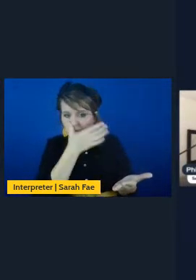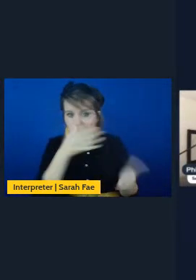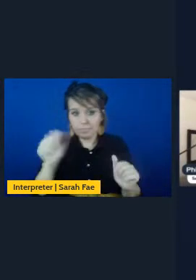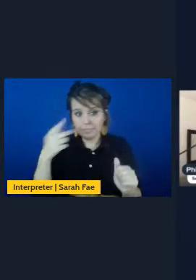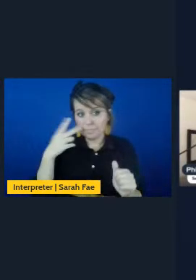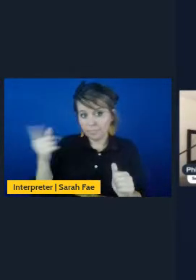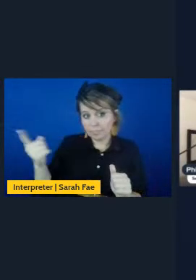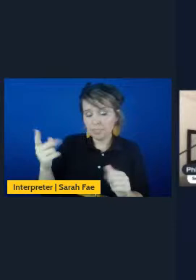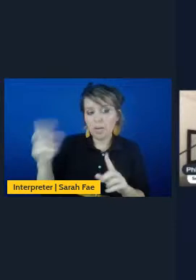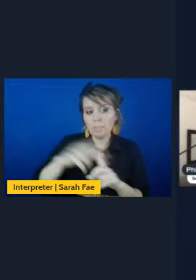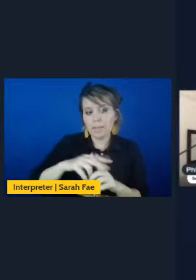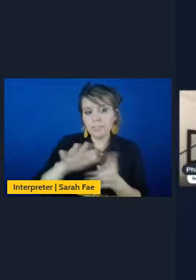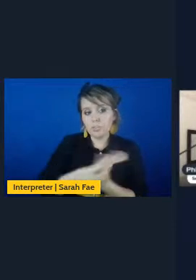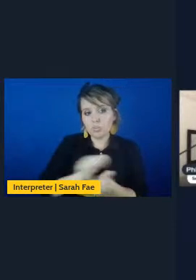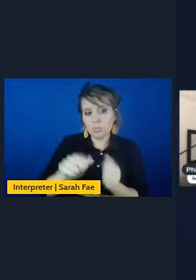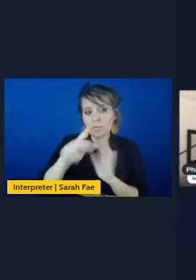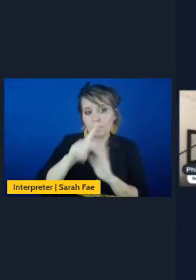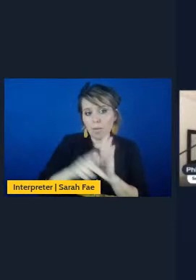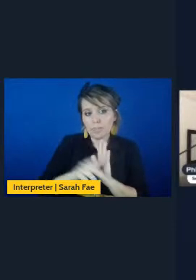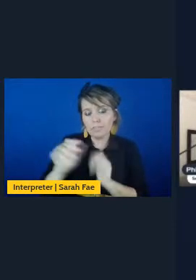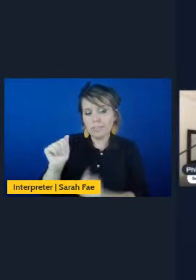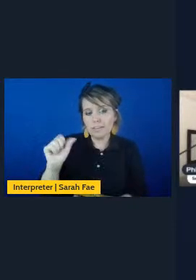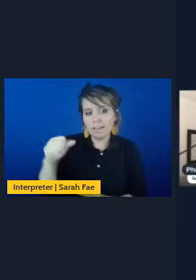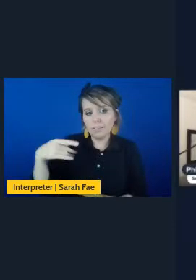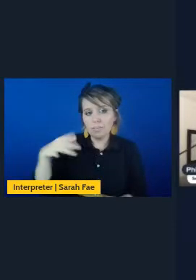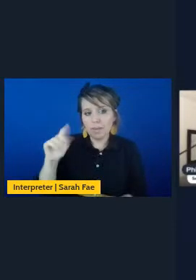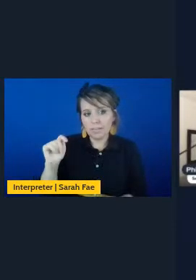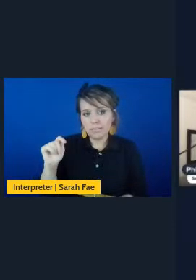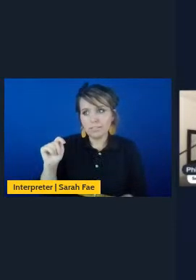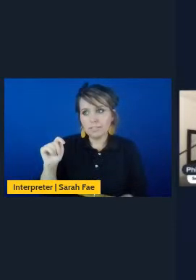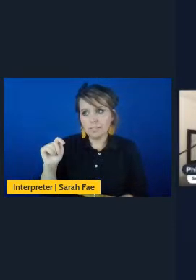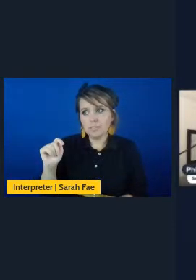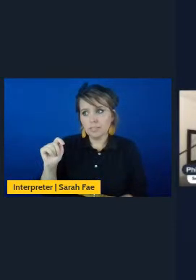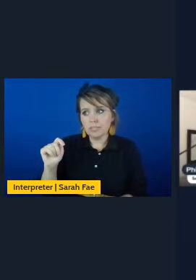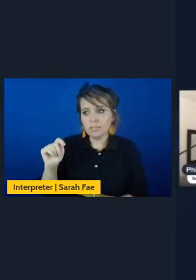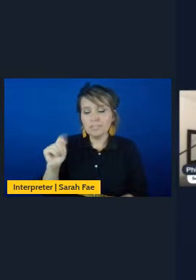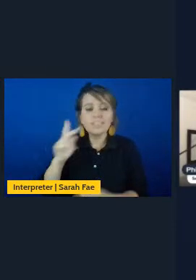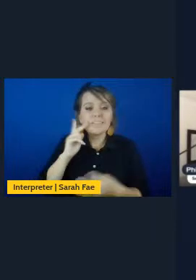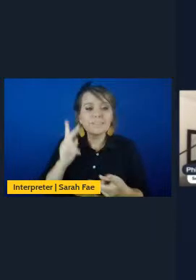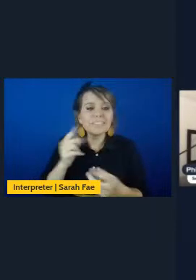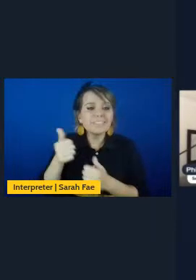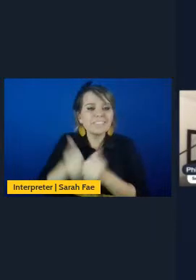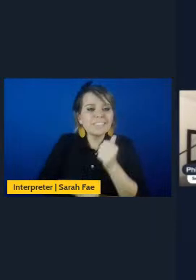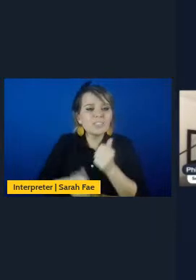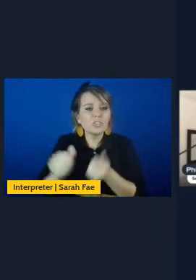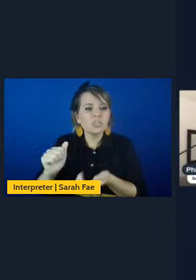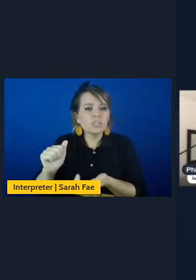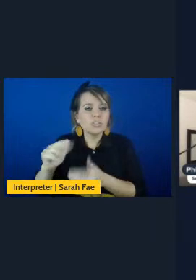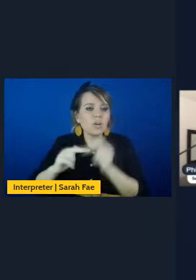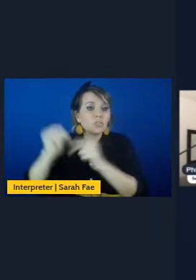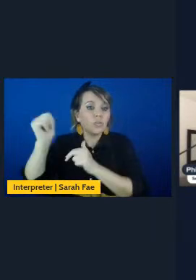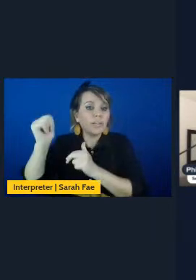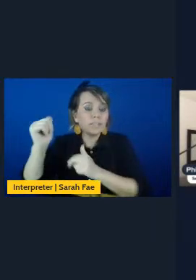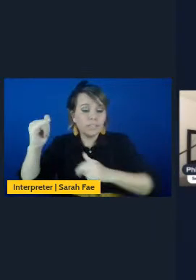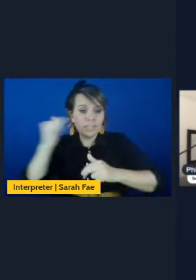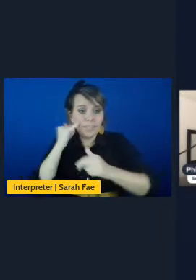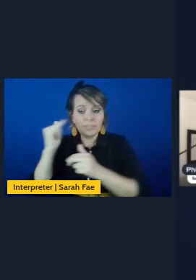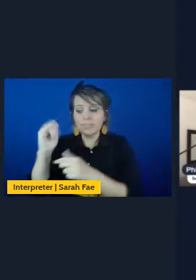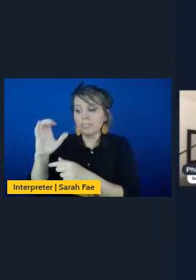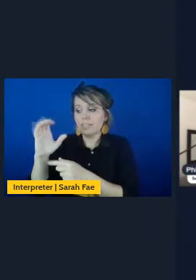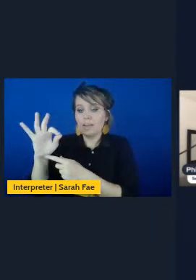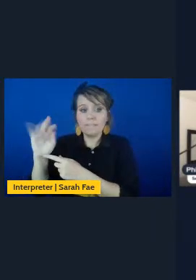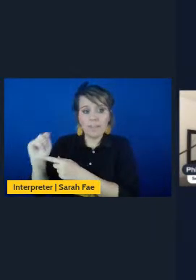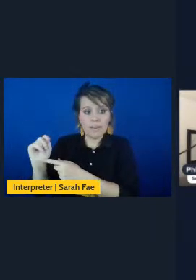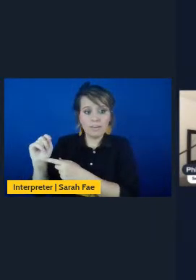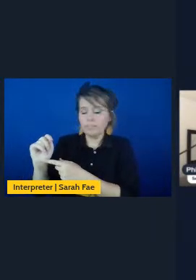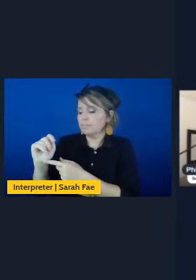policy aspect that visits each construct And if it is a CFN resource, we